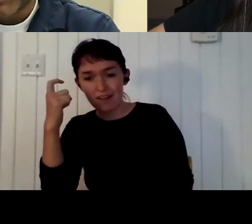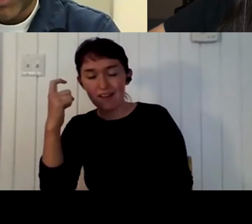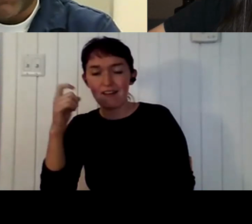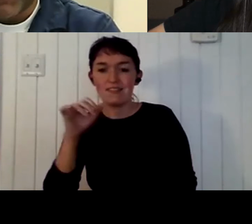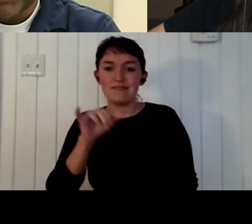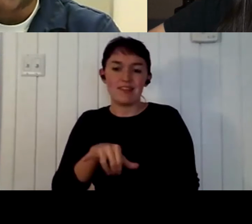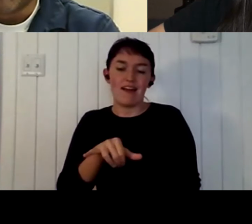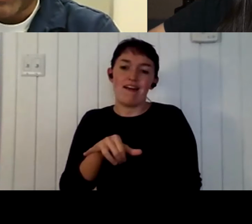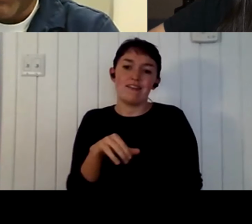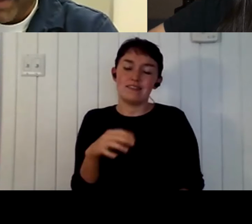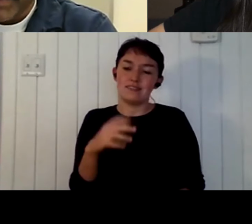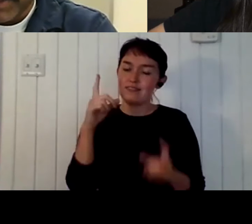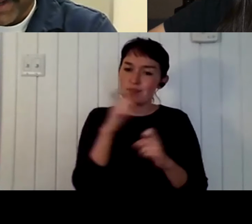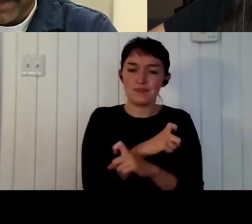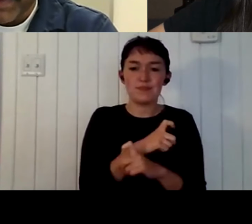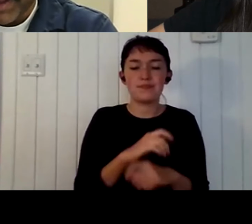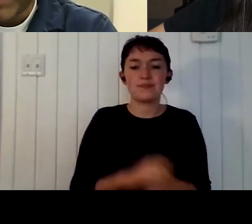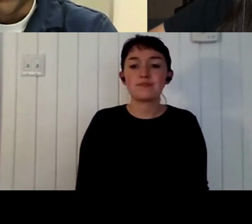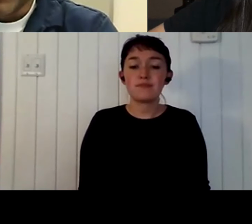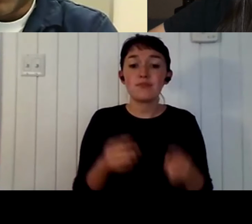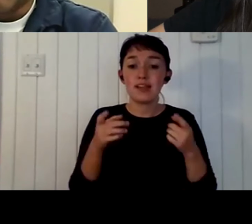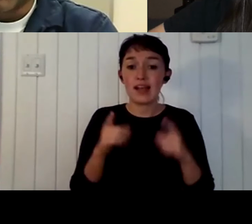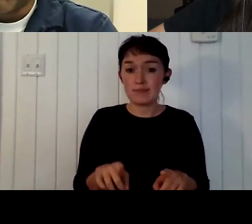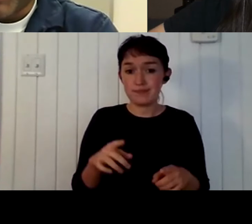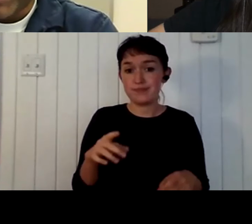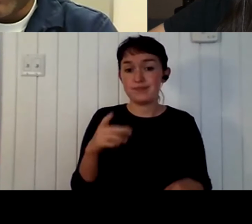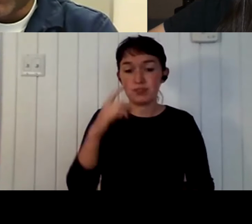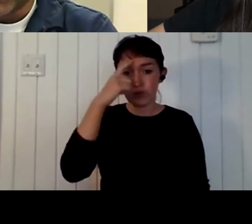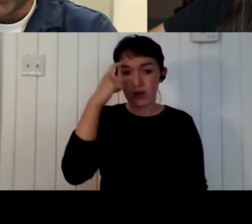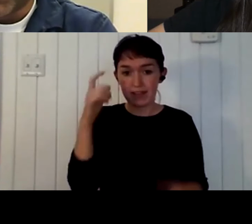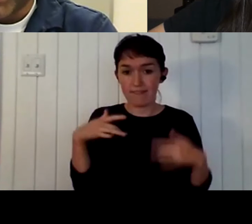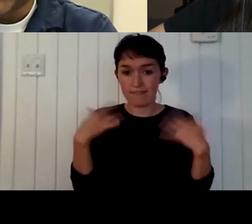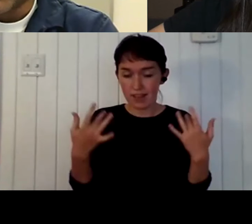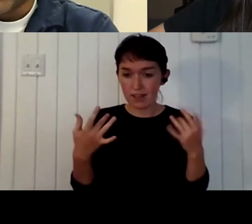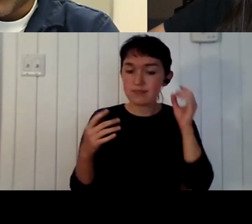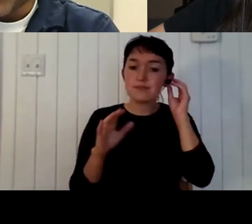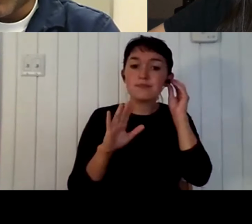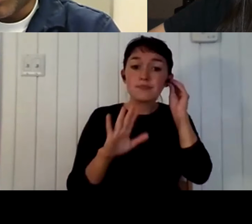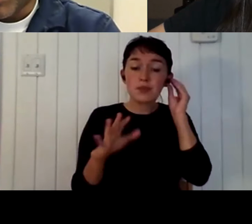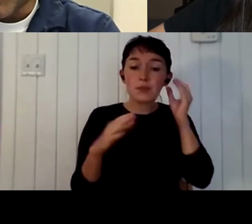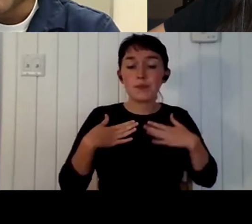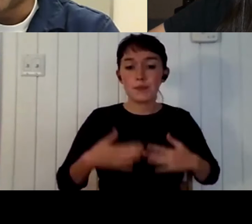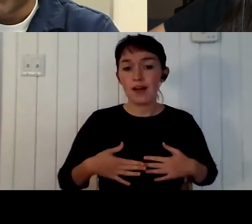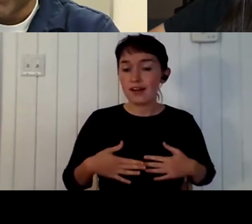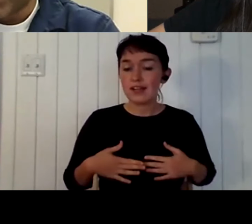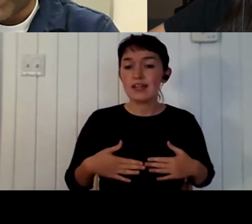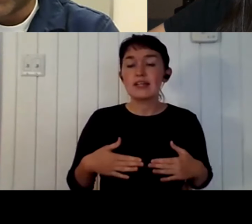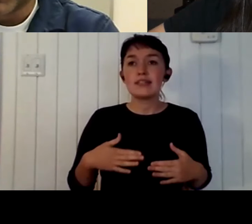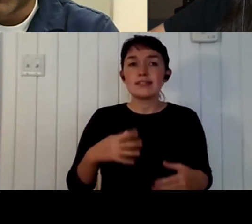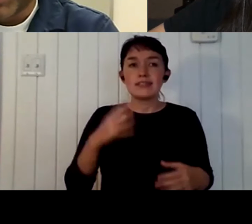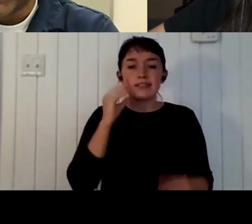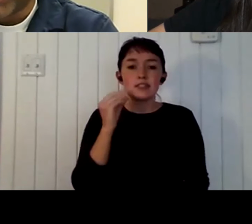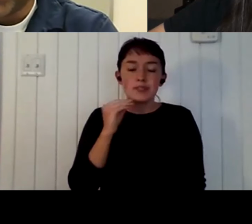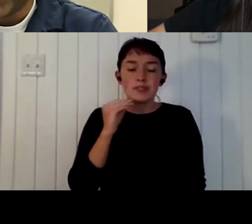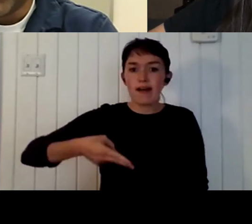like a solid firm, like when you have a traumatic event, your body goes through sort of like a hyper